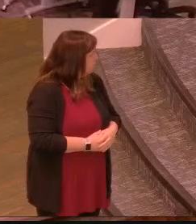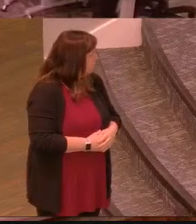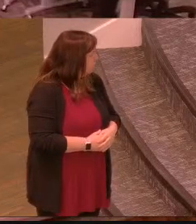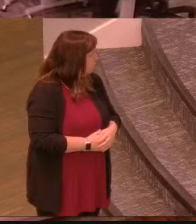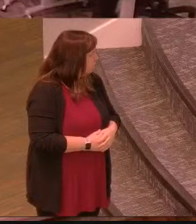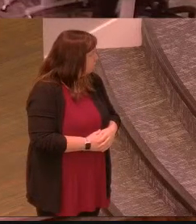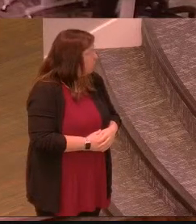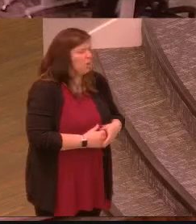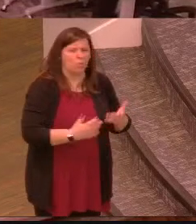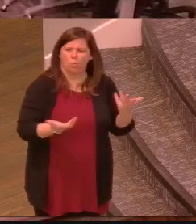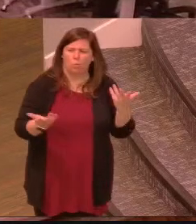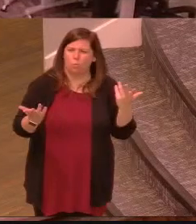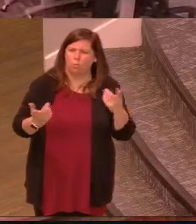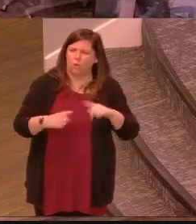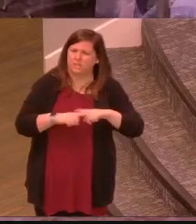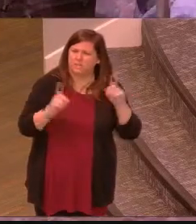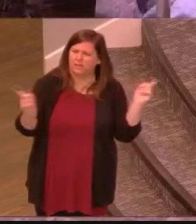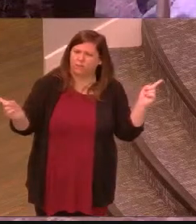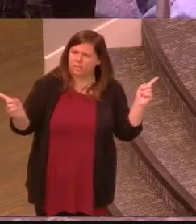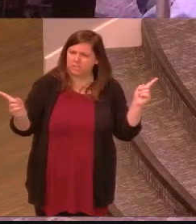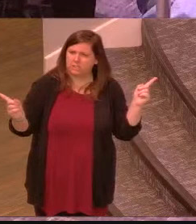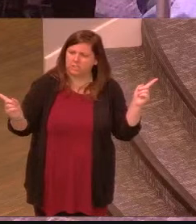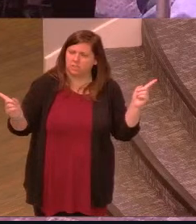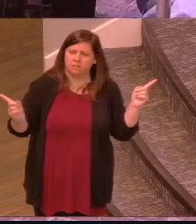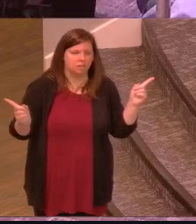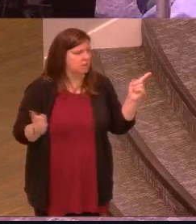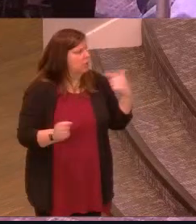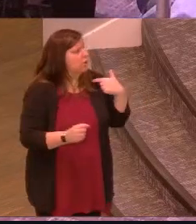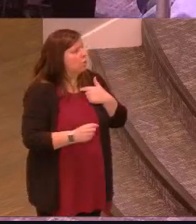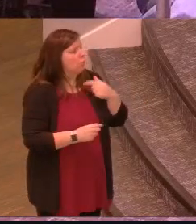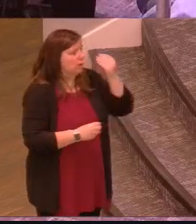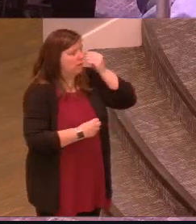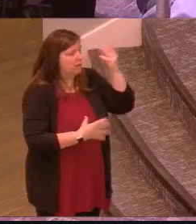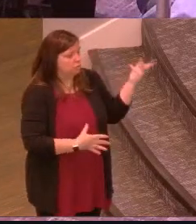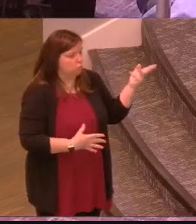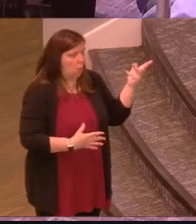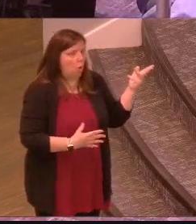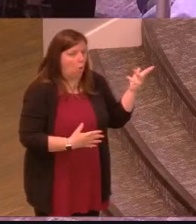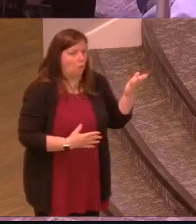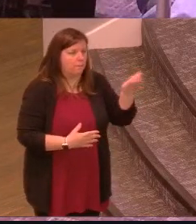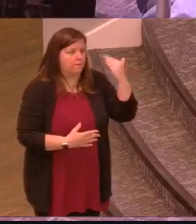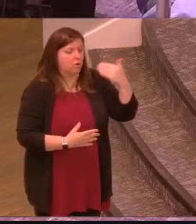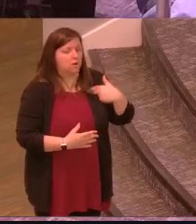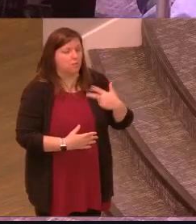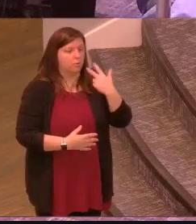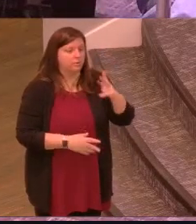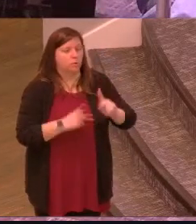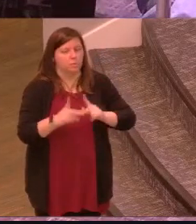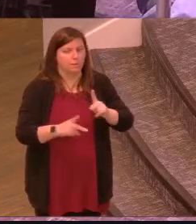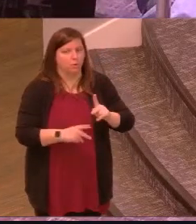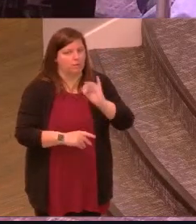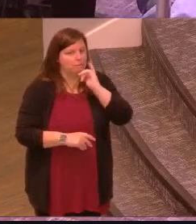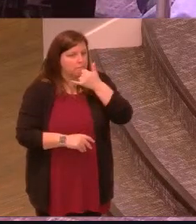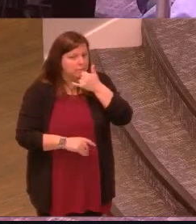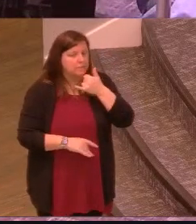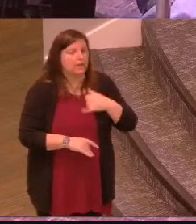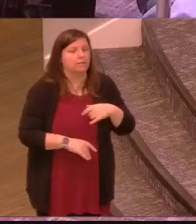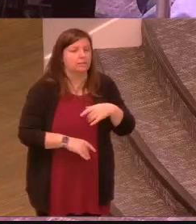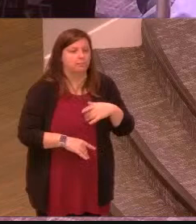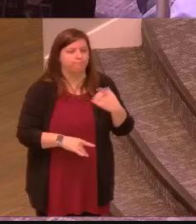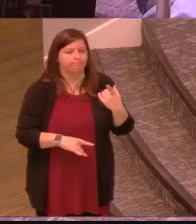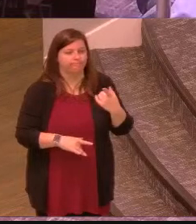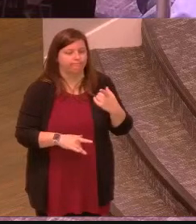the difference? We shared earlier that there were just 3 people who were accidentally omitted. Their names just were left off. On